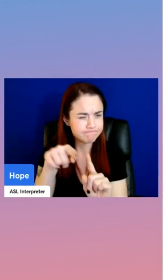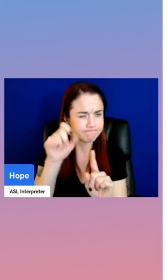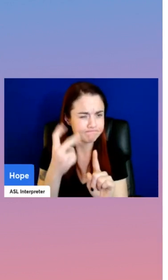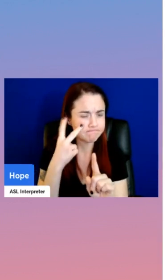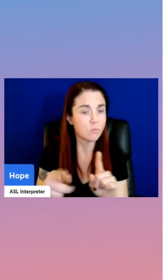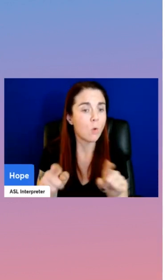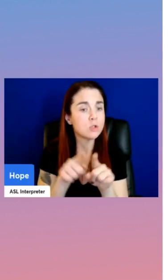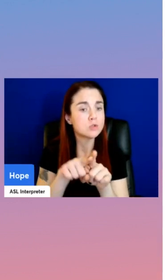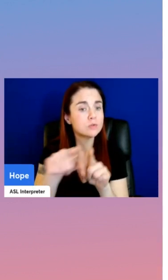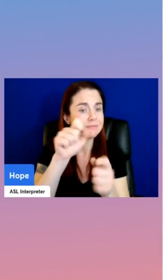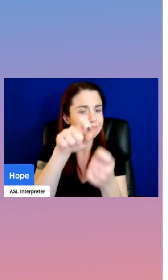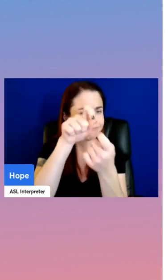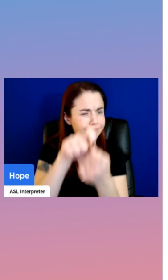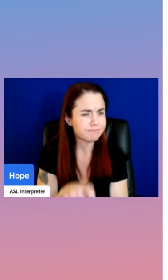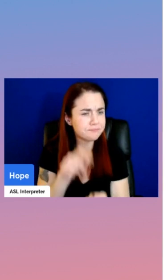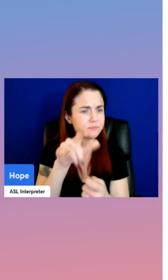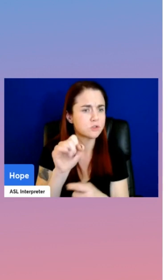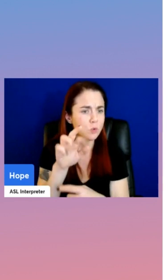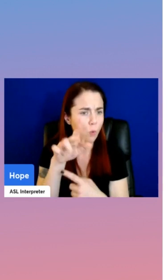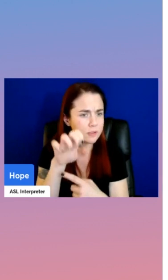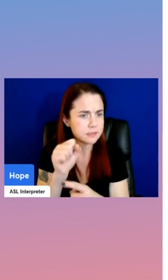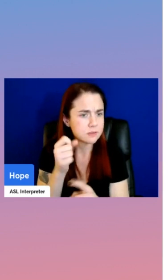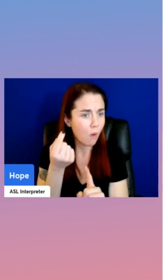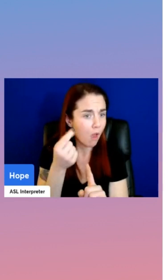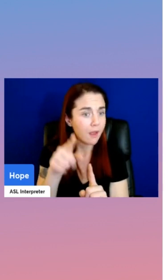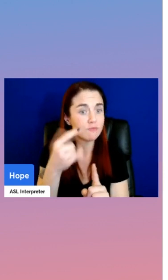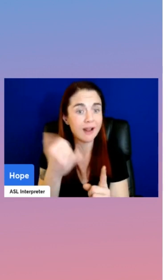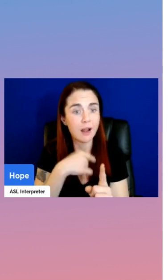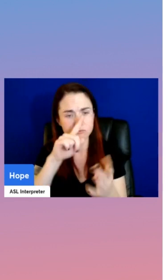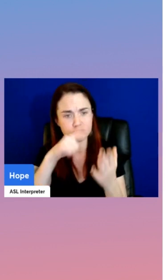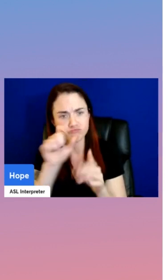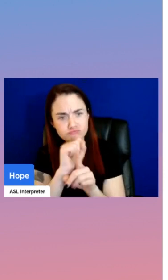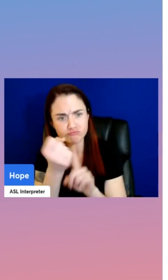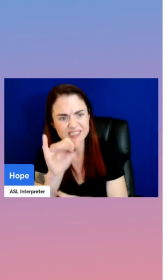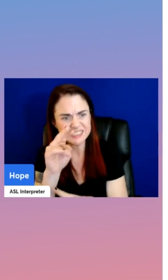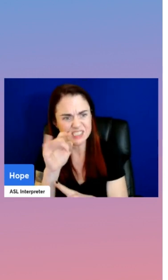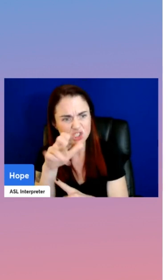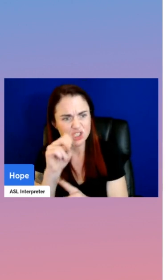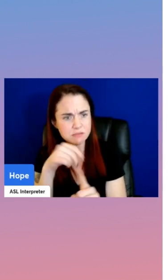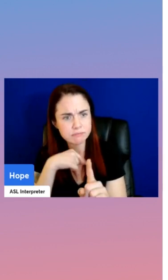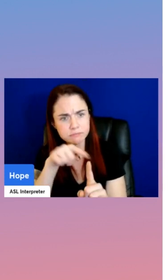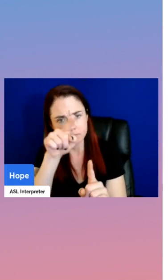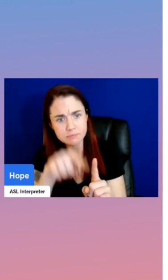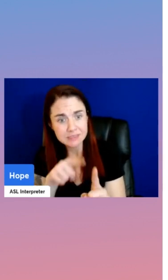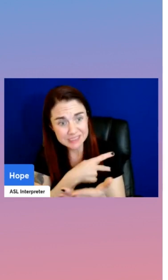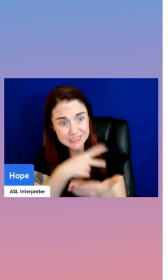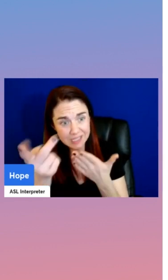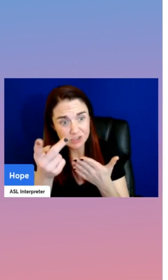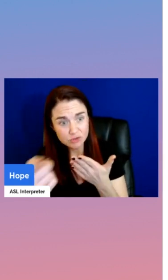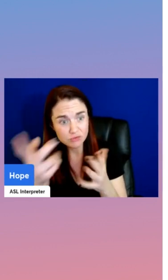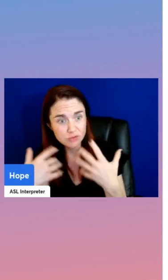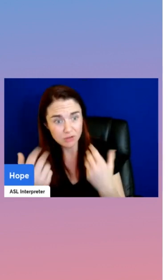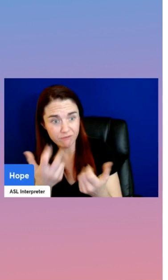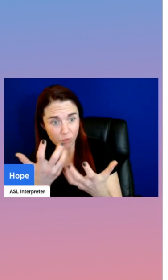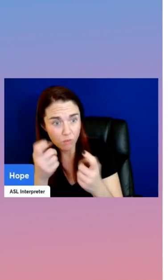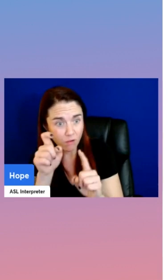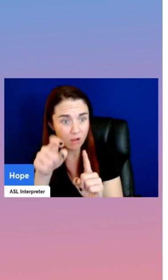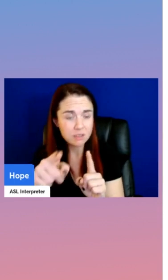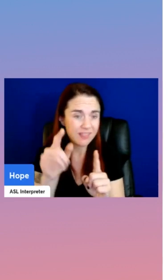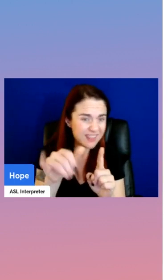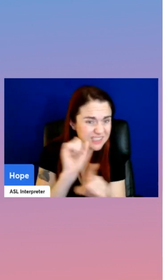also specify your sources. So here I'm checking on this conditional whether I am on a disaster recovery scenario or